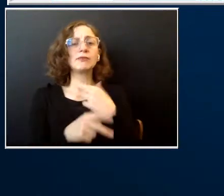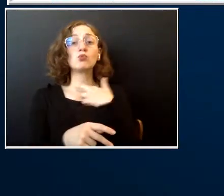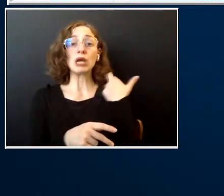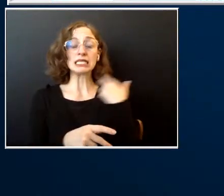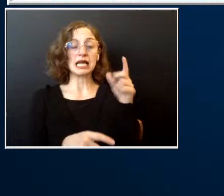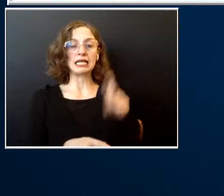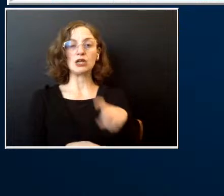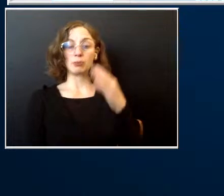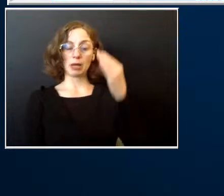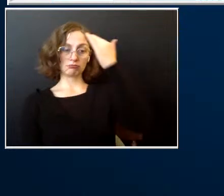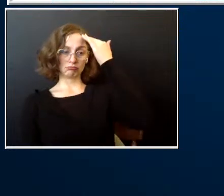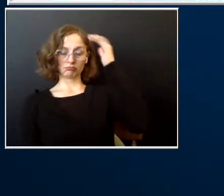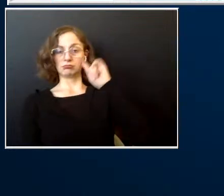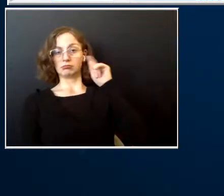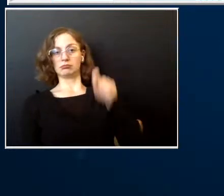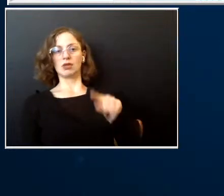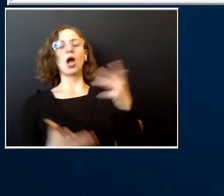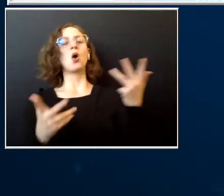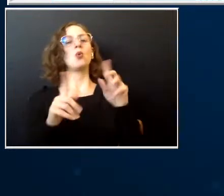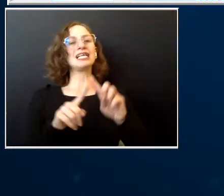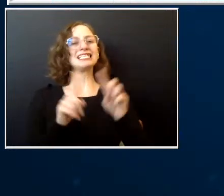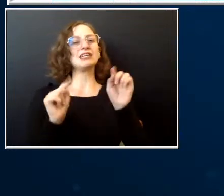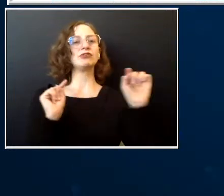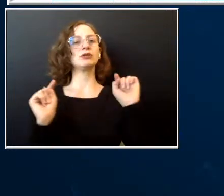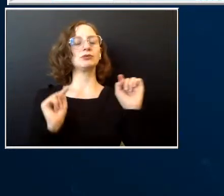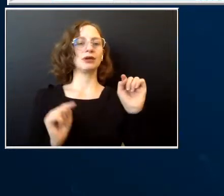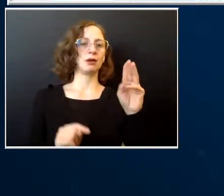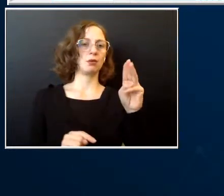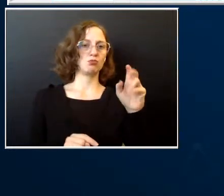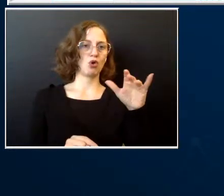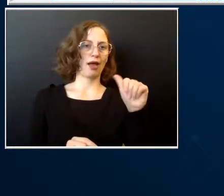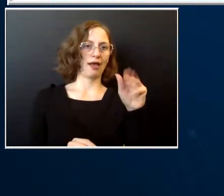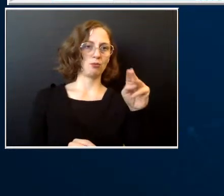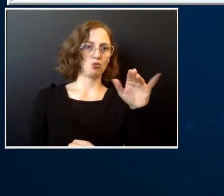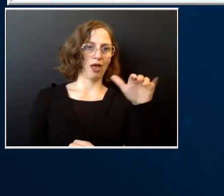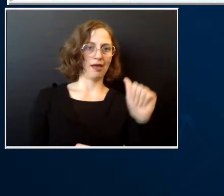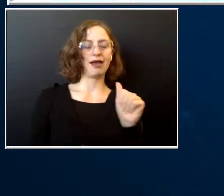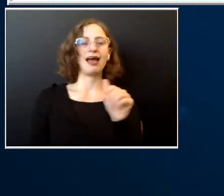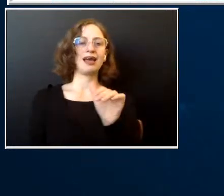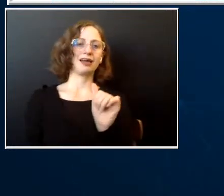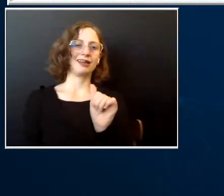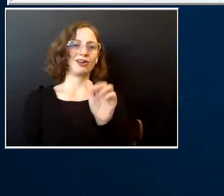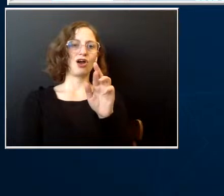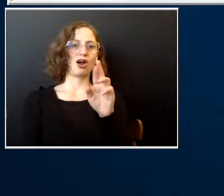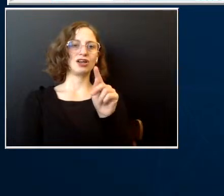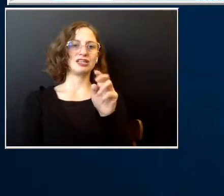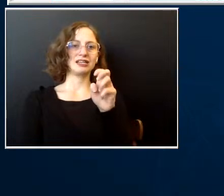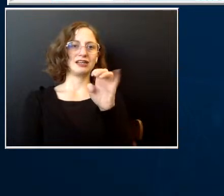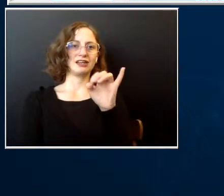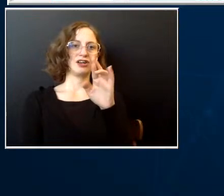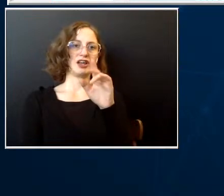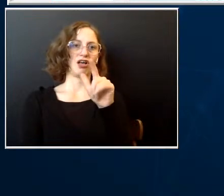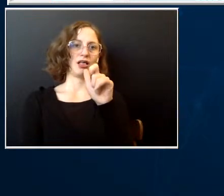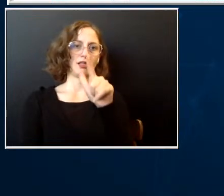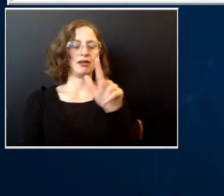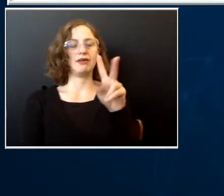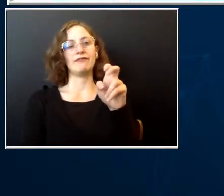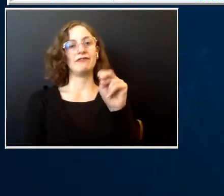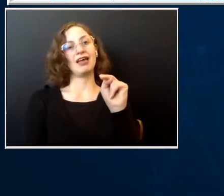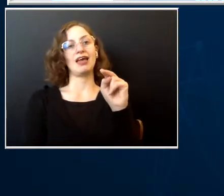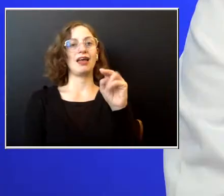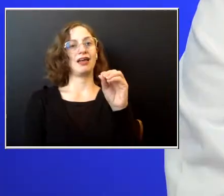between Moya Moya disease and arteriovenous malformation? I don't know what arteriovenous malformation is. So there are